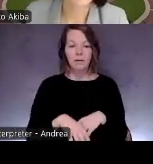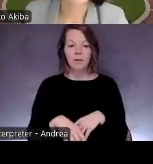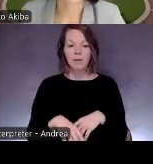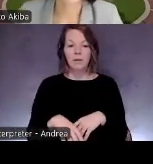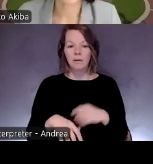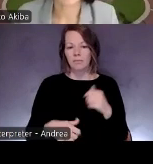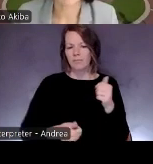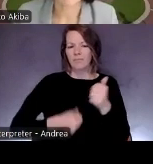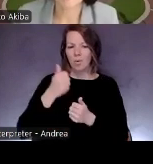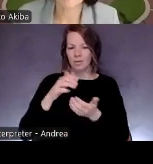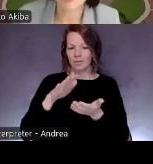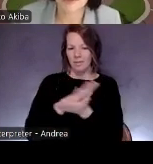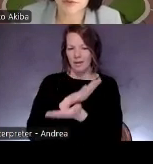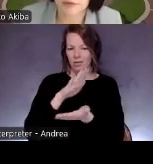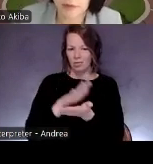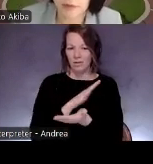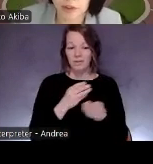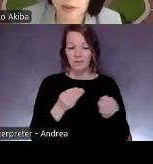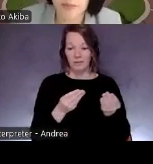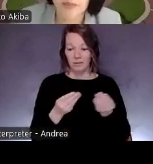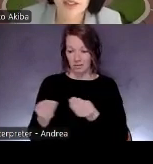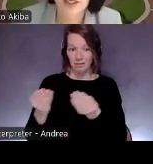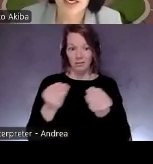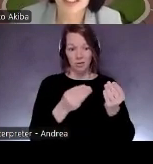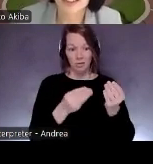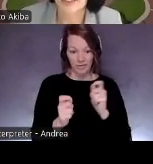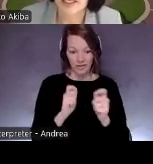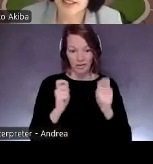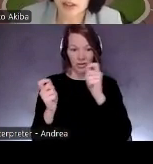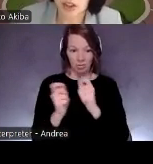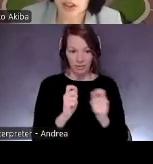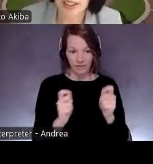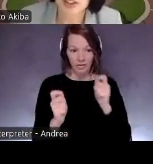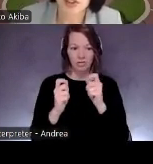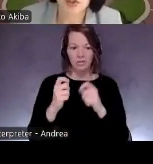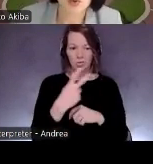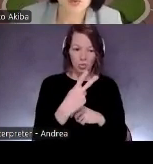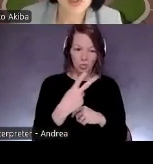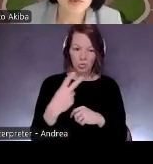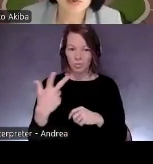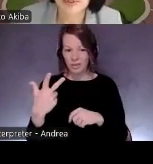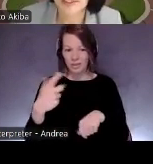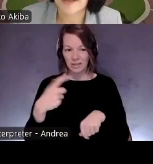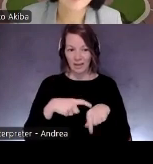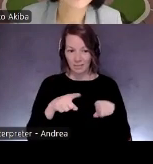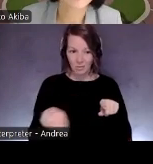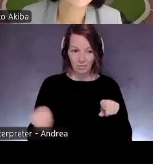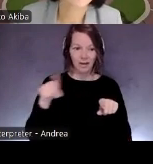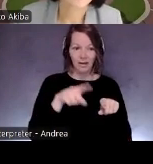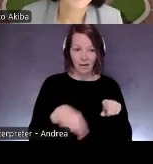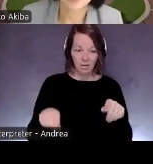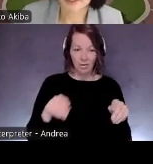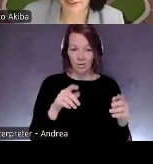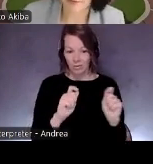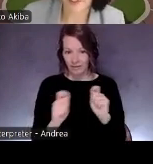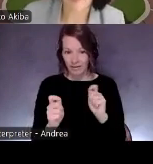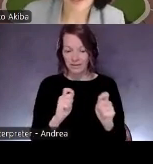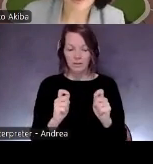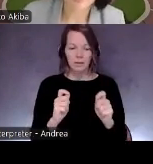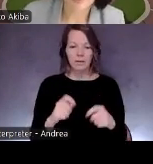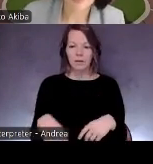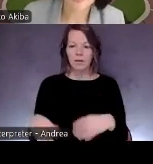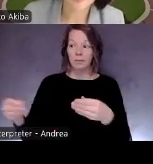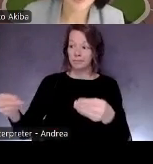go through 2 or 3 rounds of revision in AERJ. So we will never accept